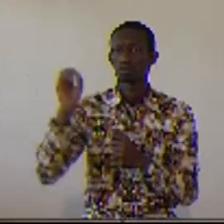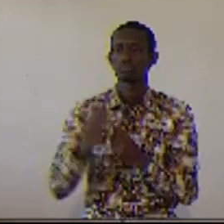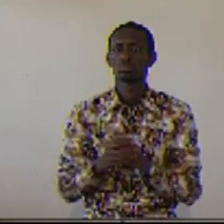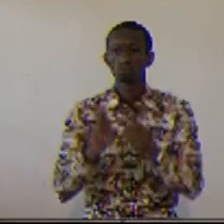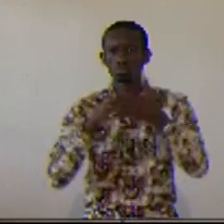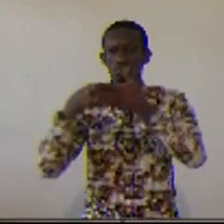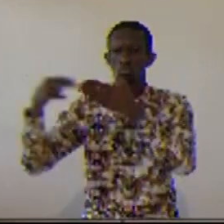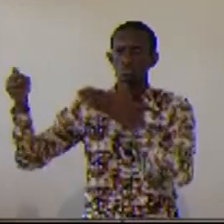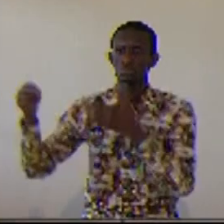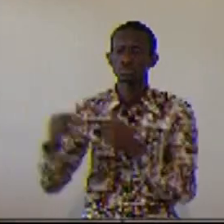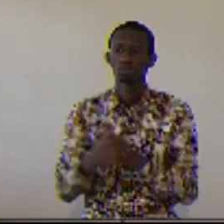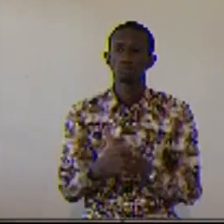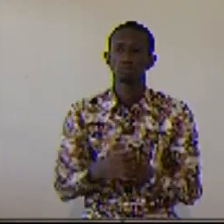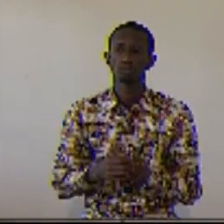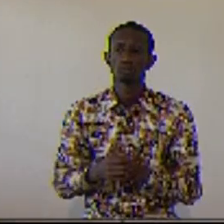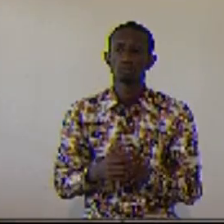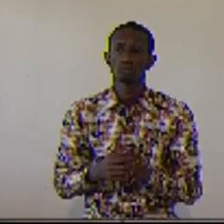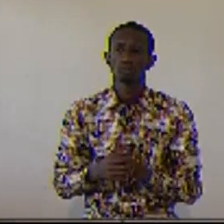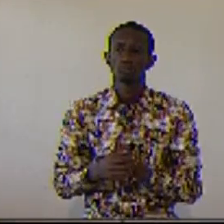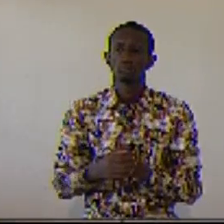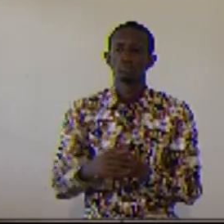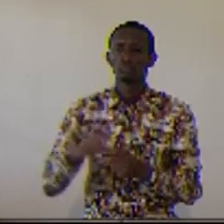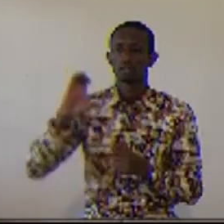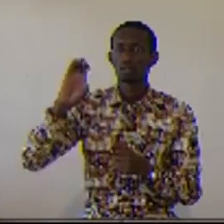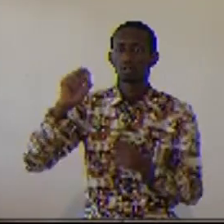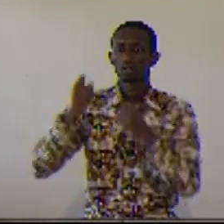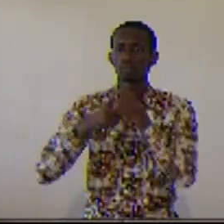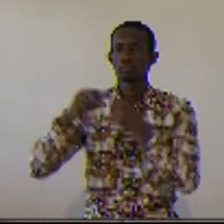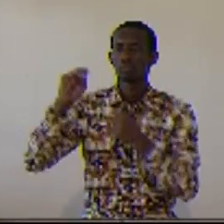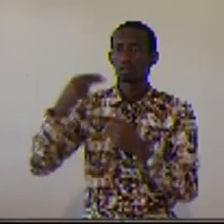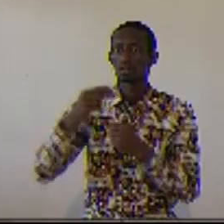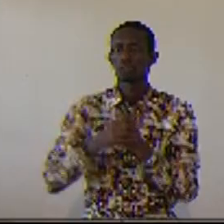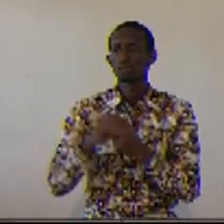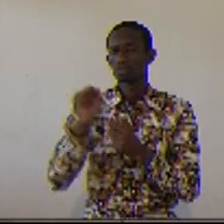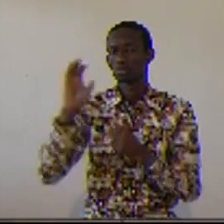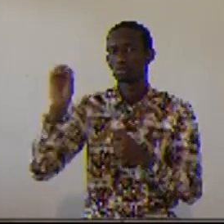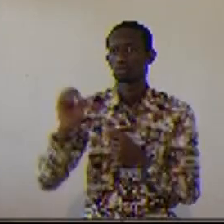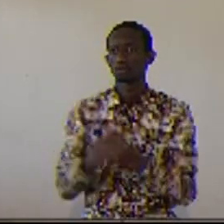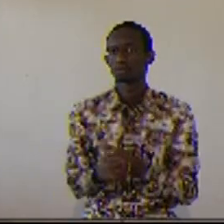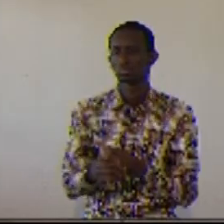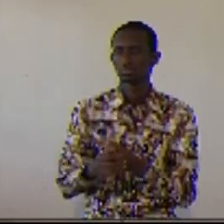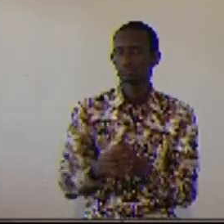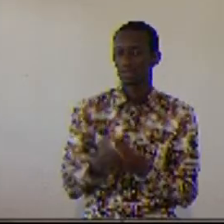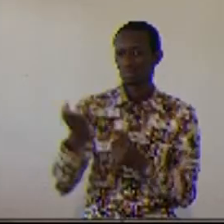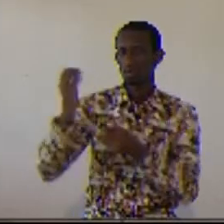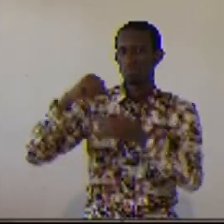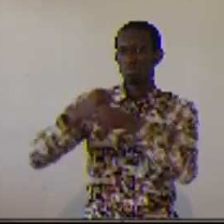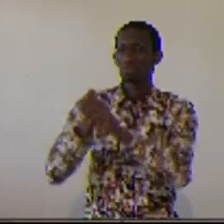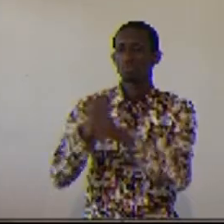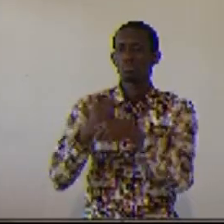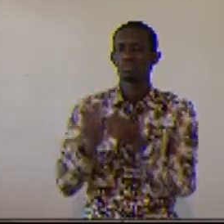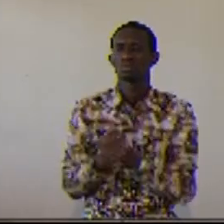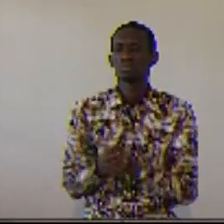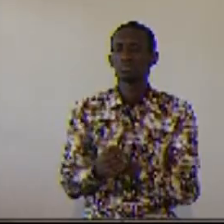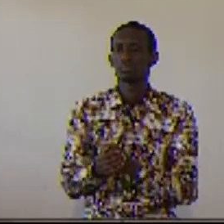C6H5O plus the hydroxonium ions. These are formed because the hydrogen, this phenol,